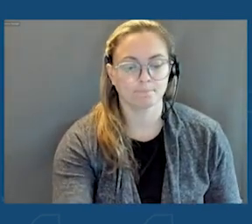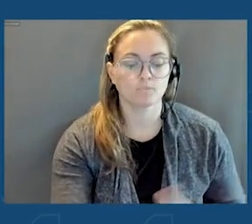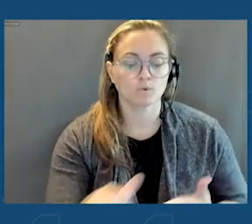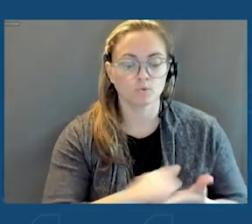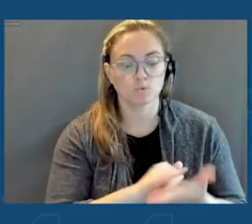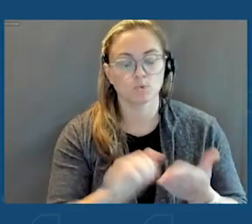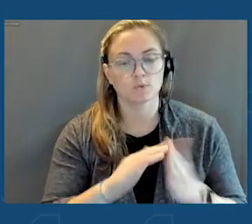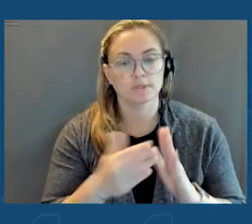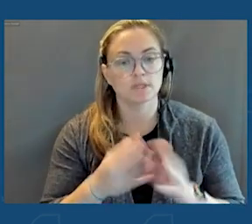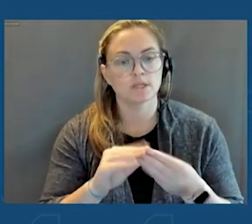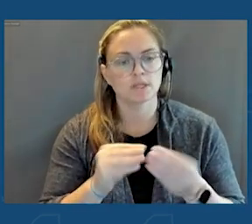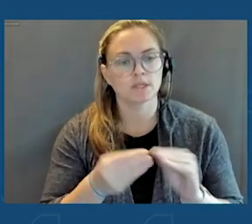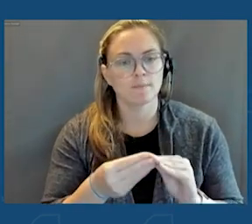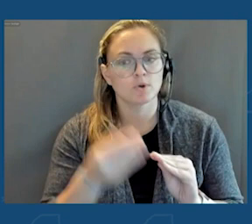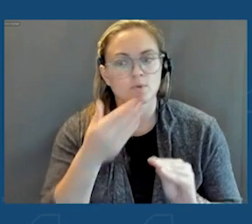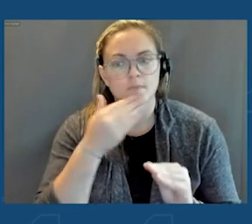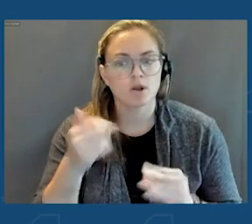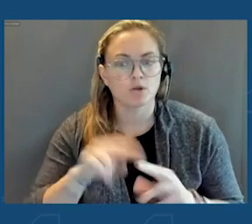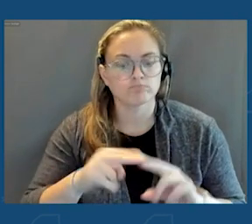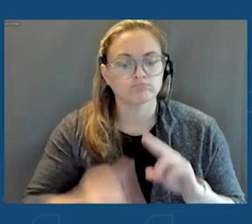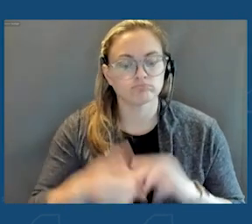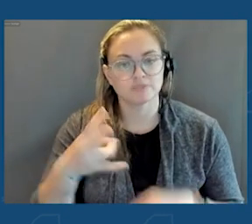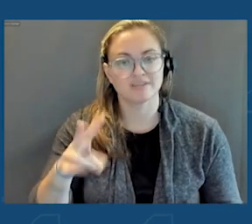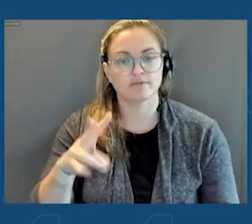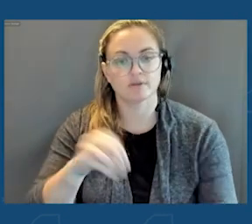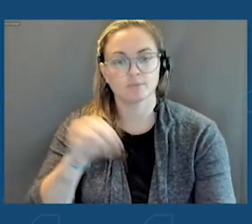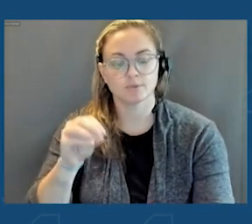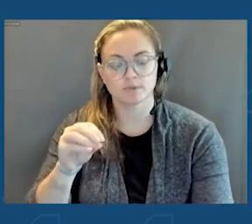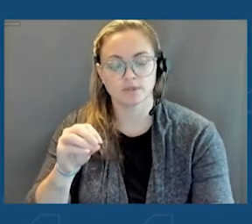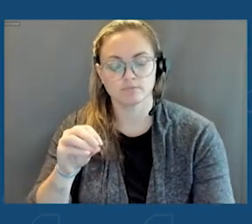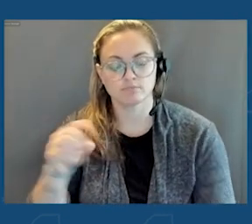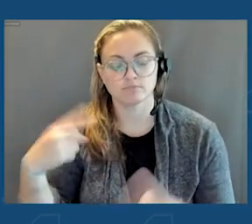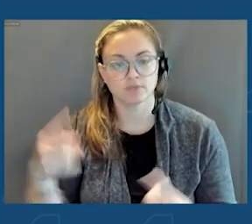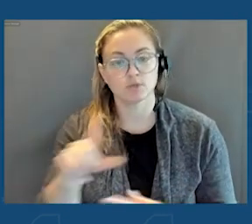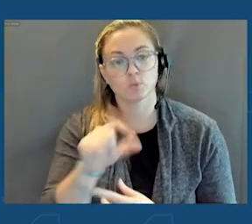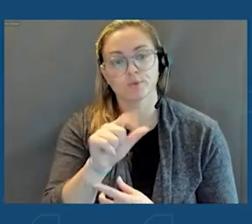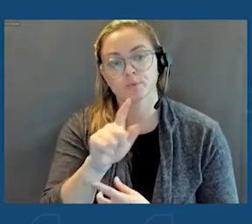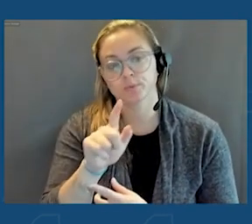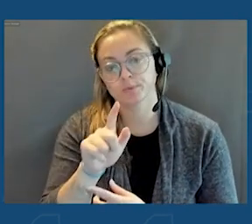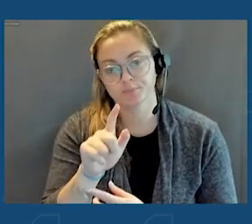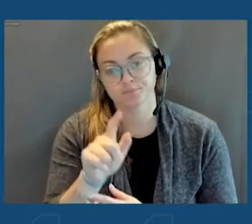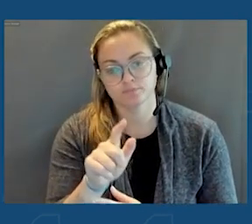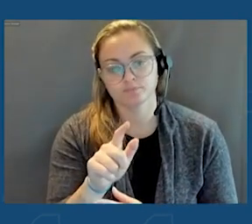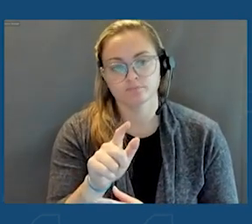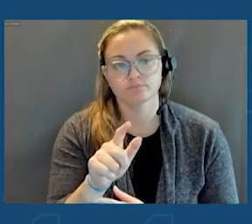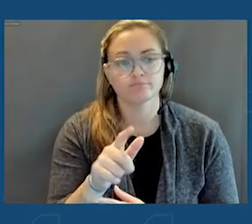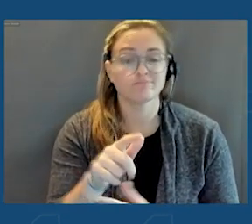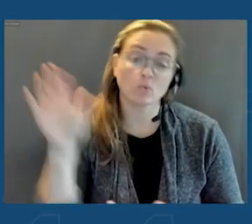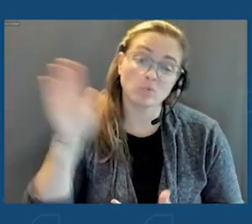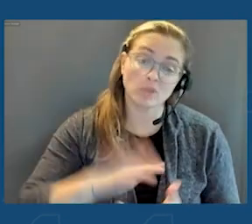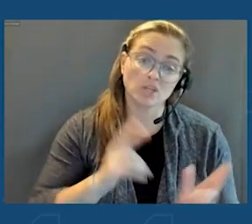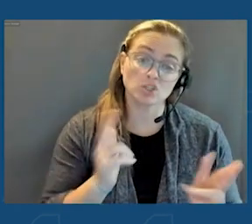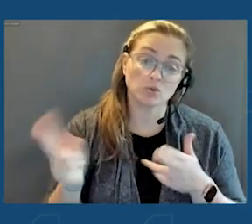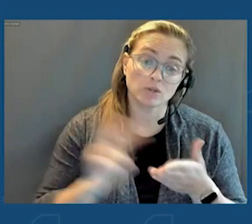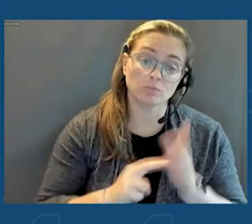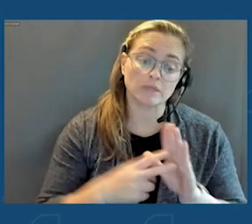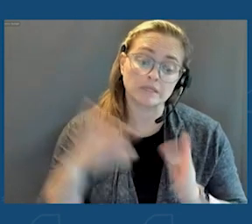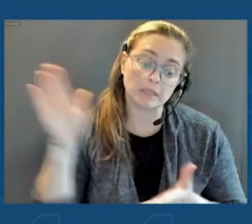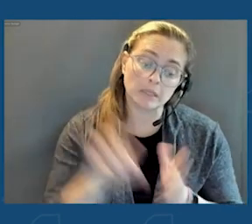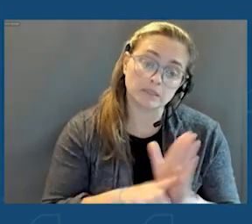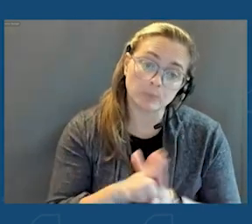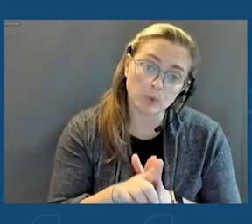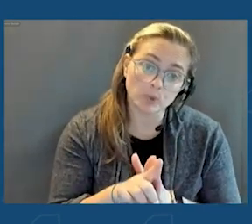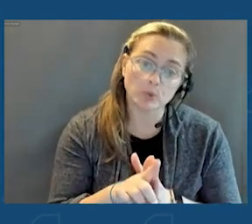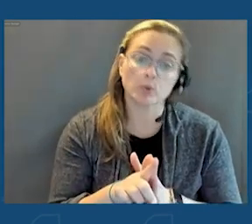the numbers are even better. They're down 17% since 2021. So fewer shootings means fewer murders. Murder rate is